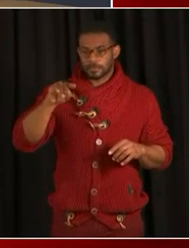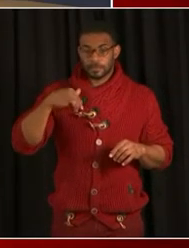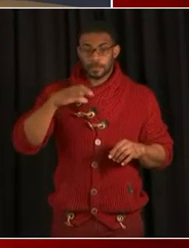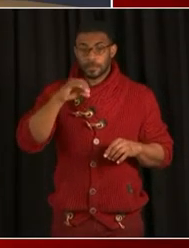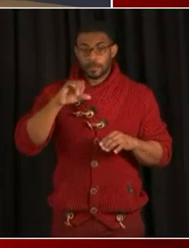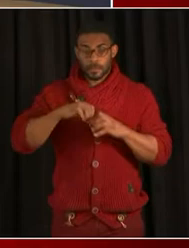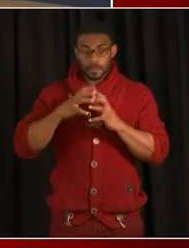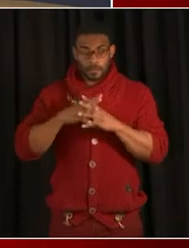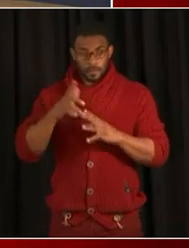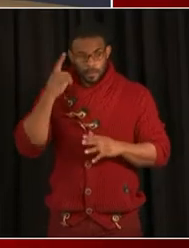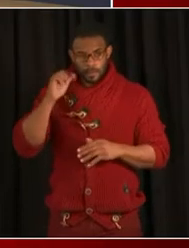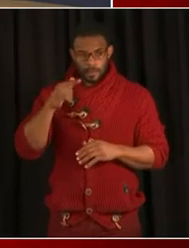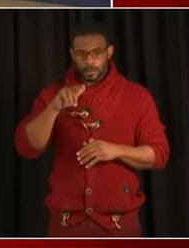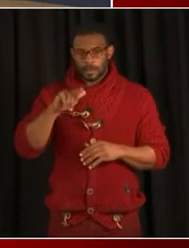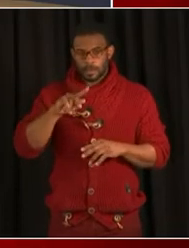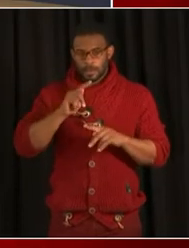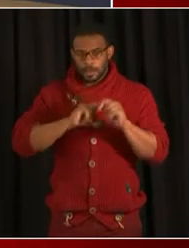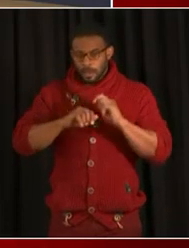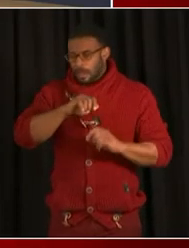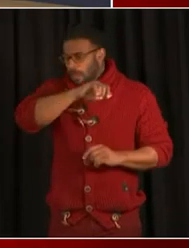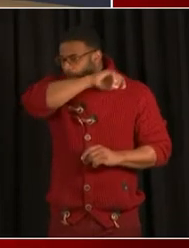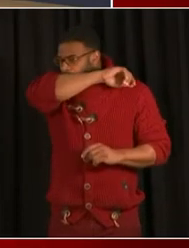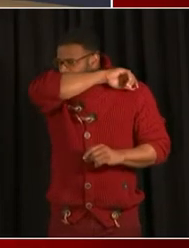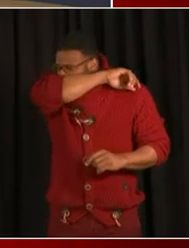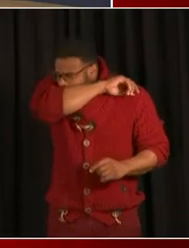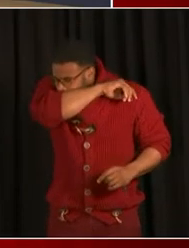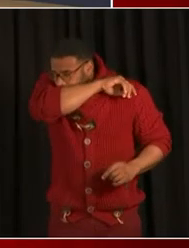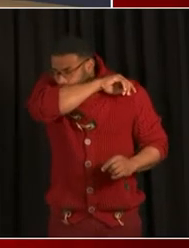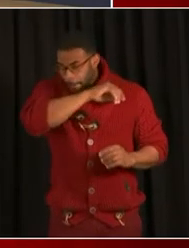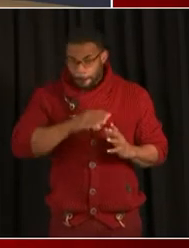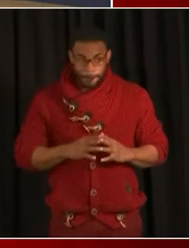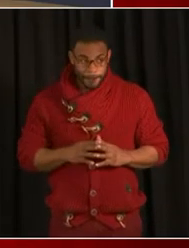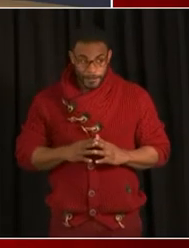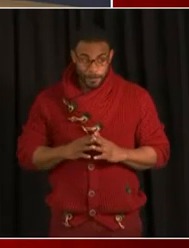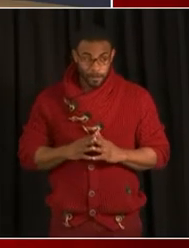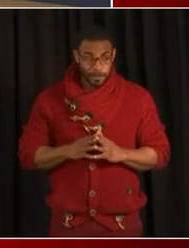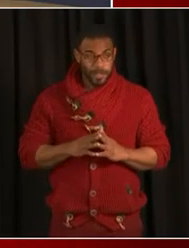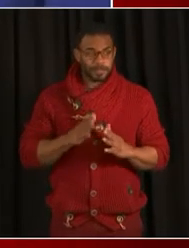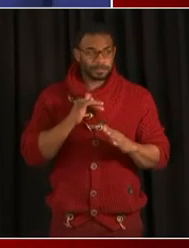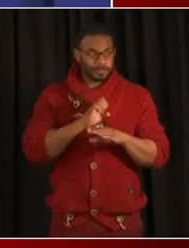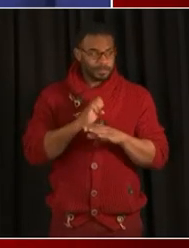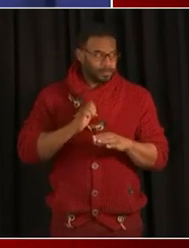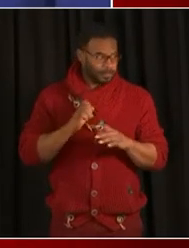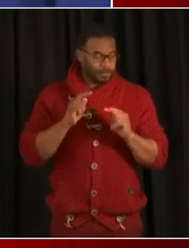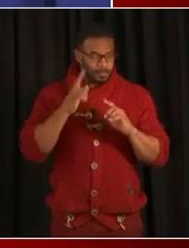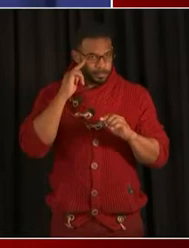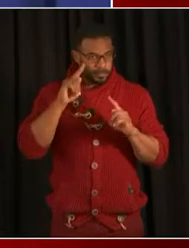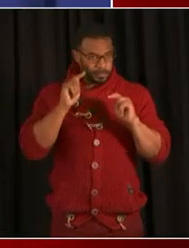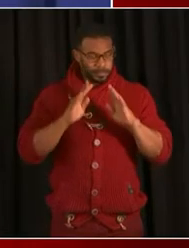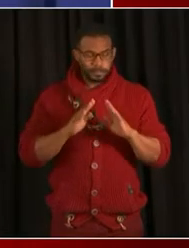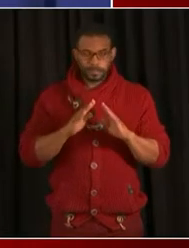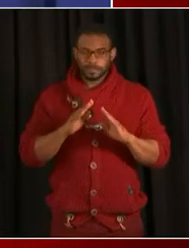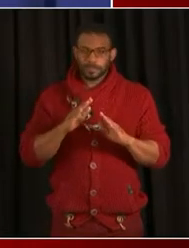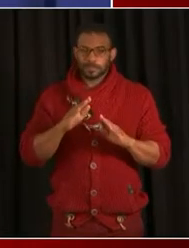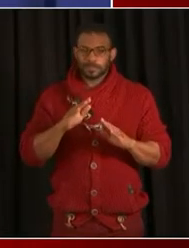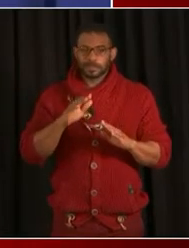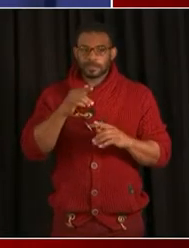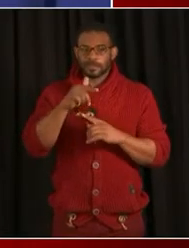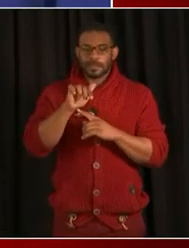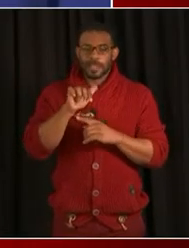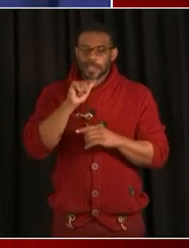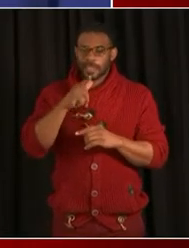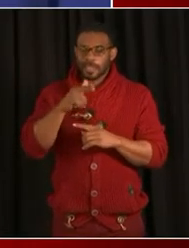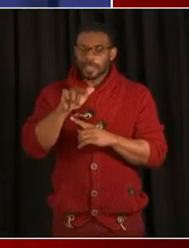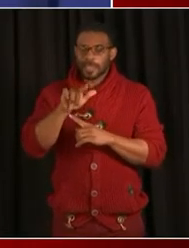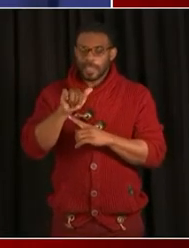the co-founder, along with Hugo Medrano, and the executive director of Gala Hispanic Theater, which is not Gala as in a party, but Grupo